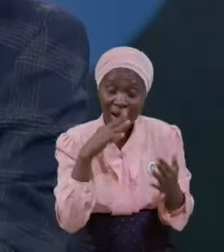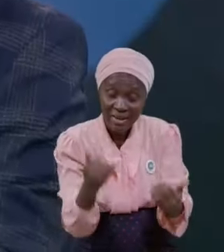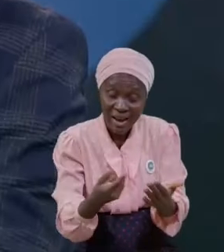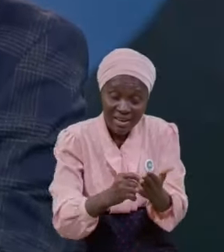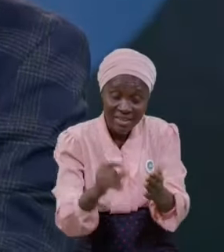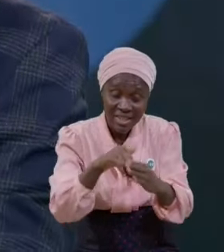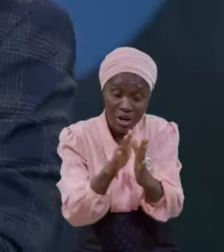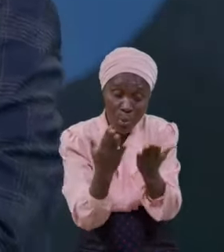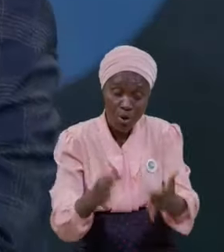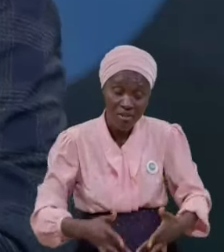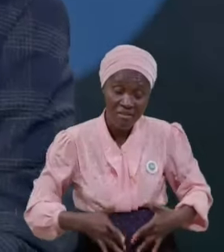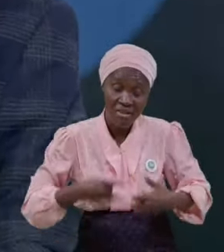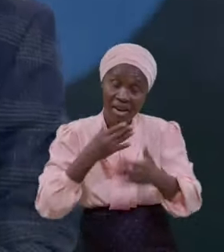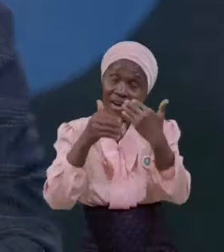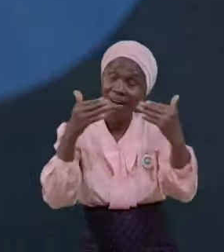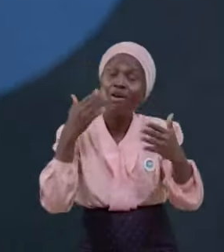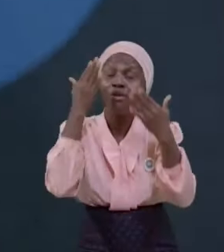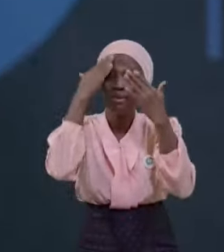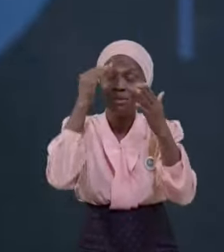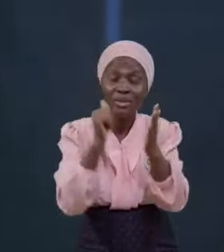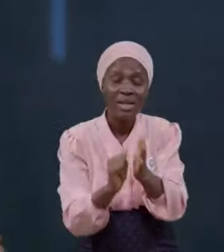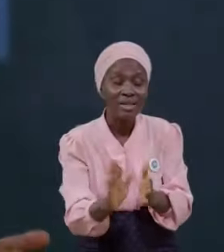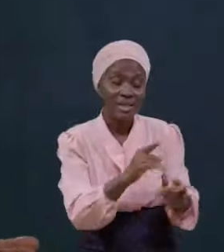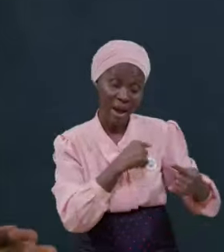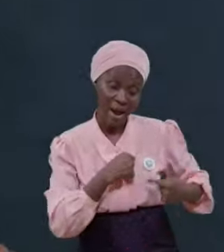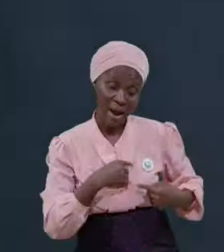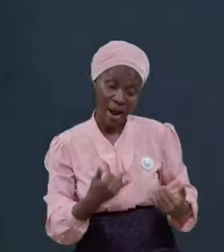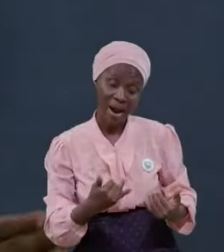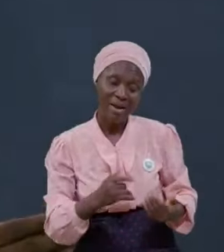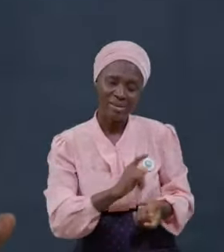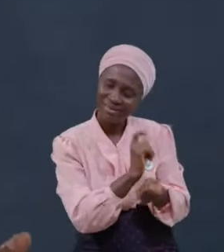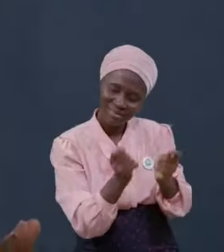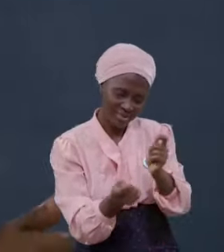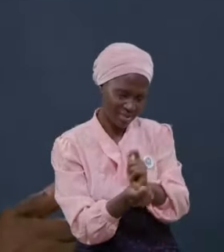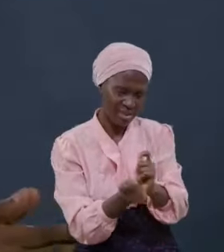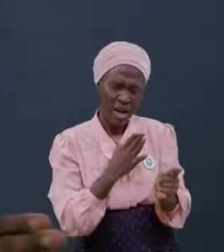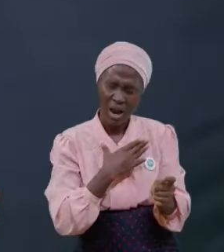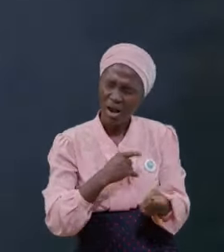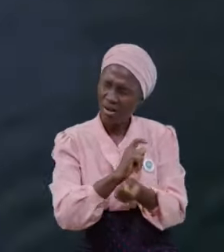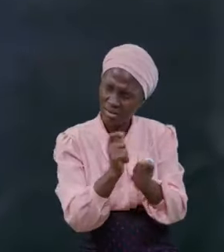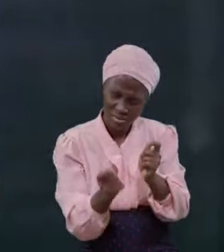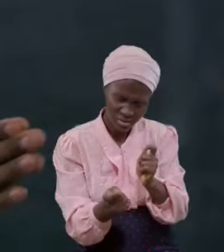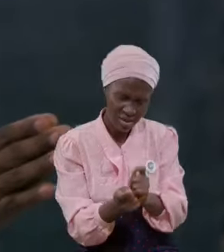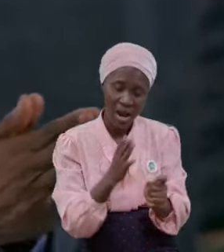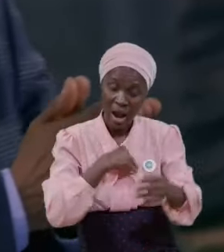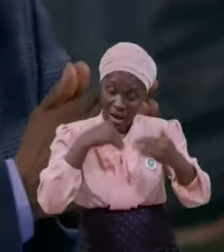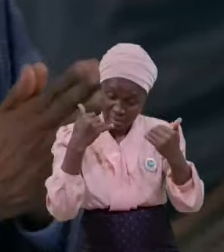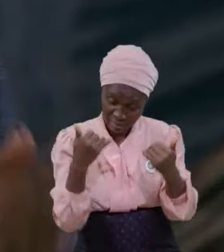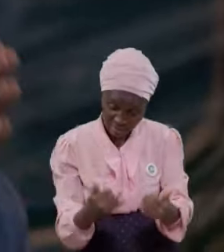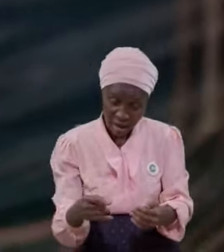have now been changed and transformed, and now they have become real,